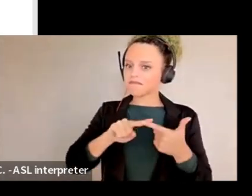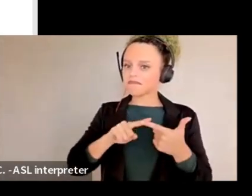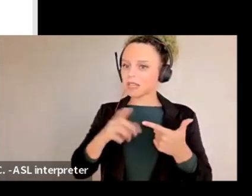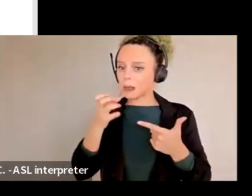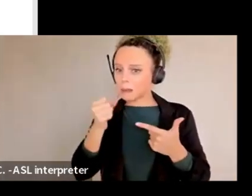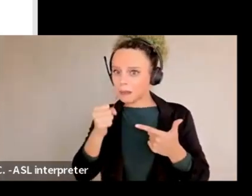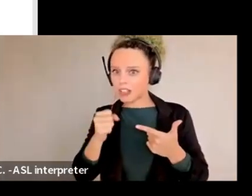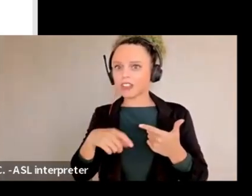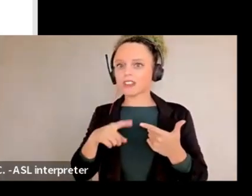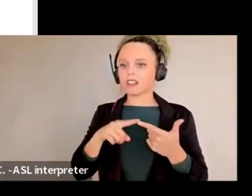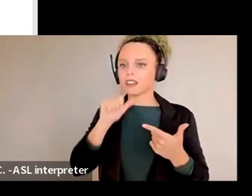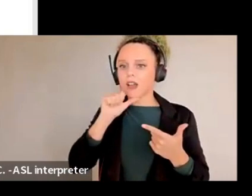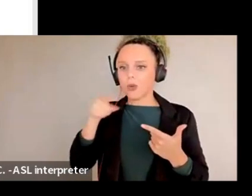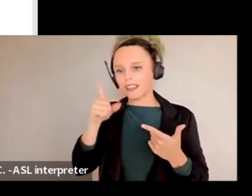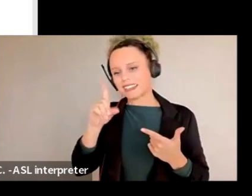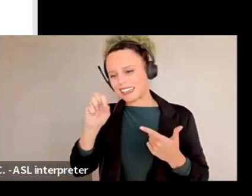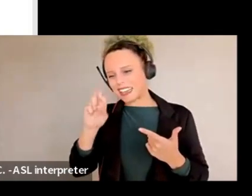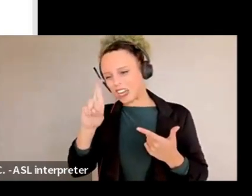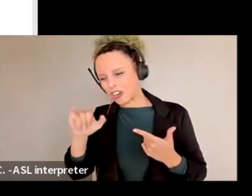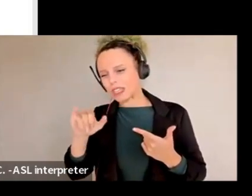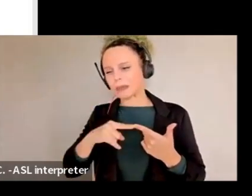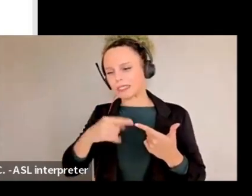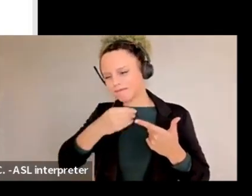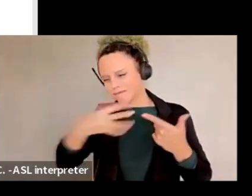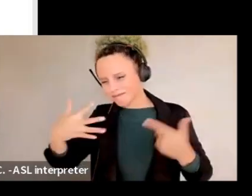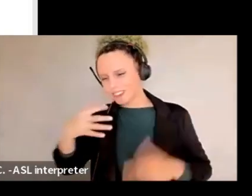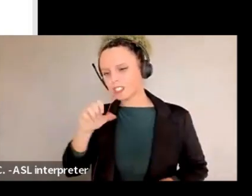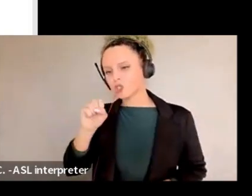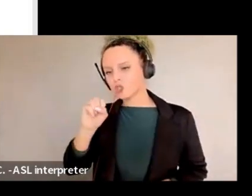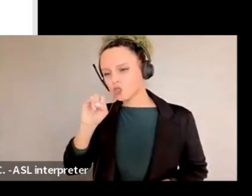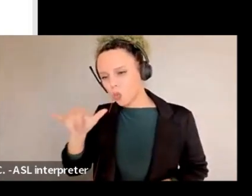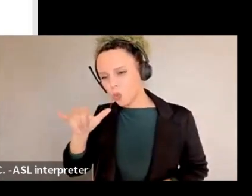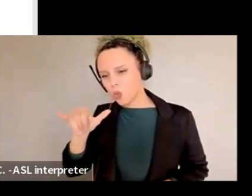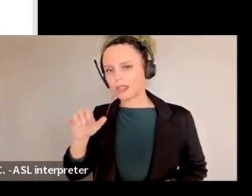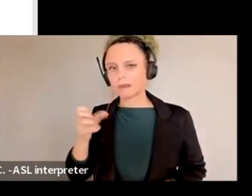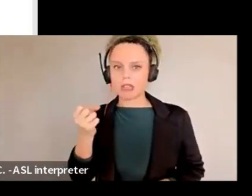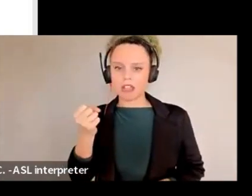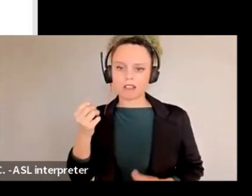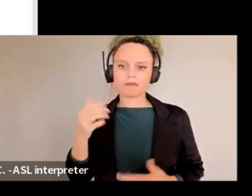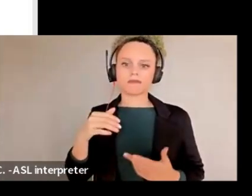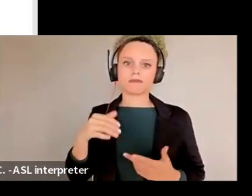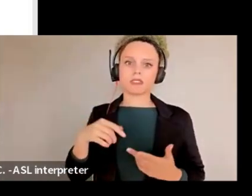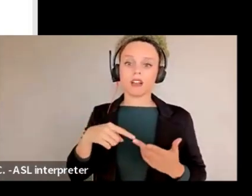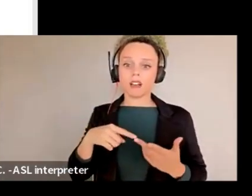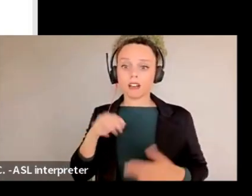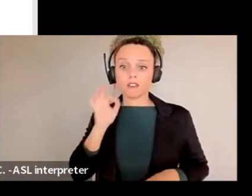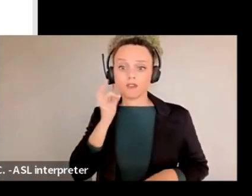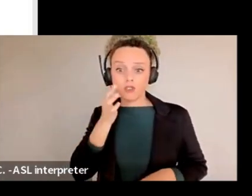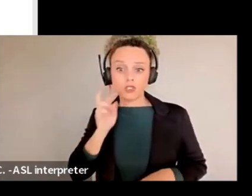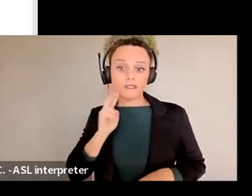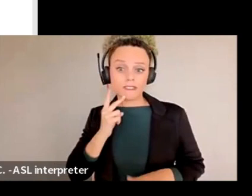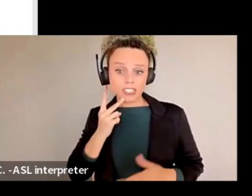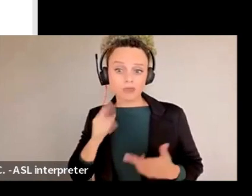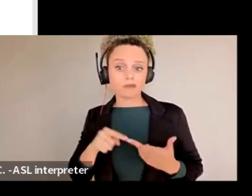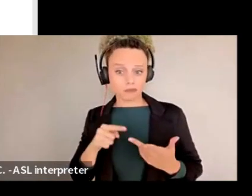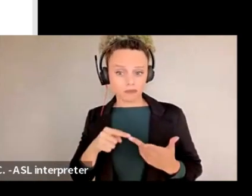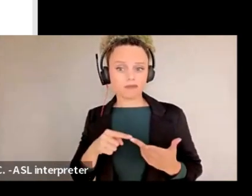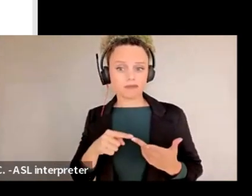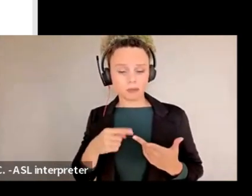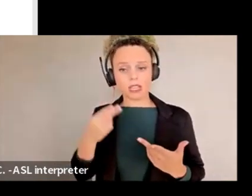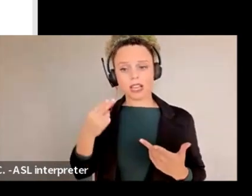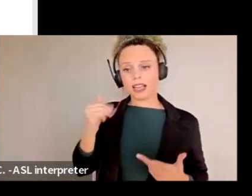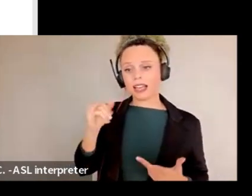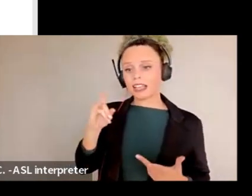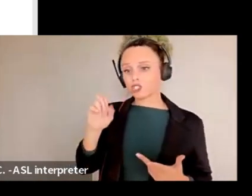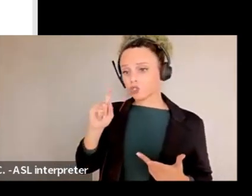hydration that aren't just a glass of water. So water, milk, and by milk, I don't just mean dairy, but soy